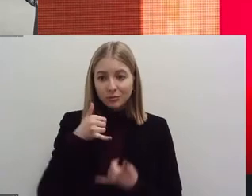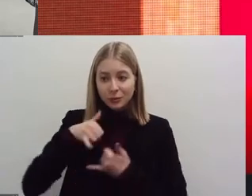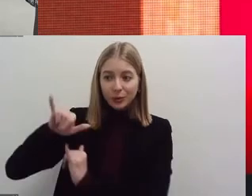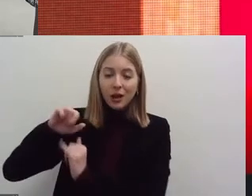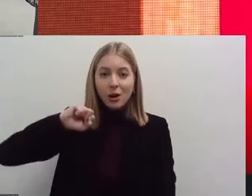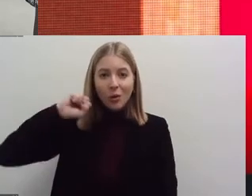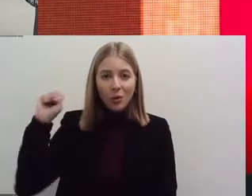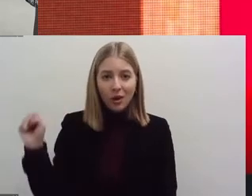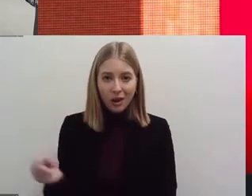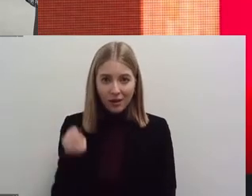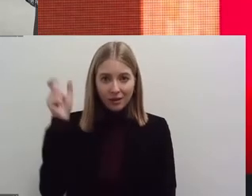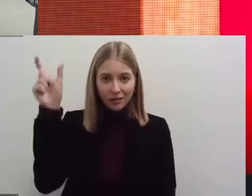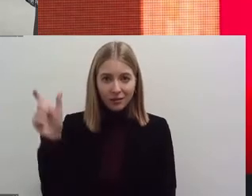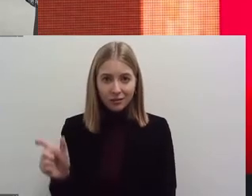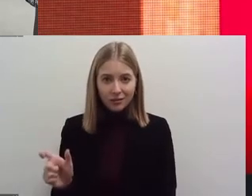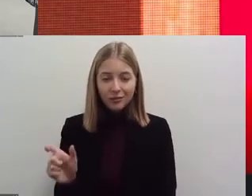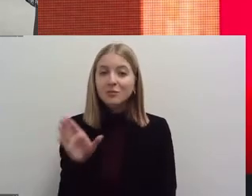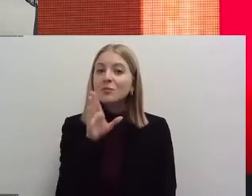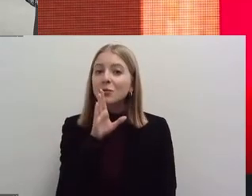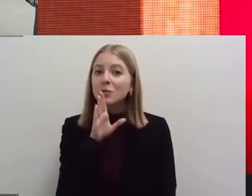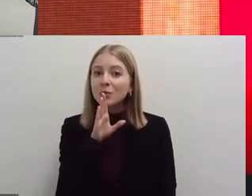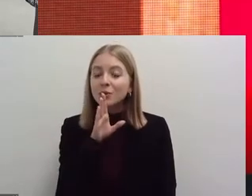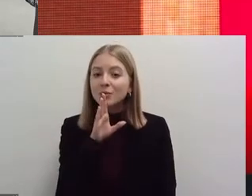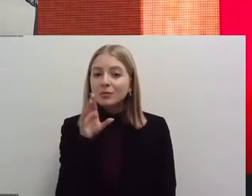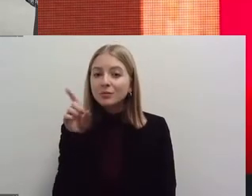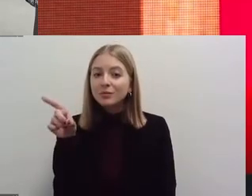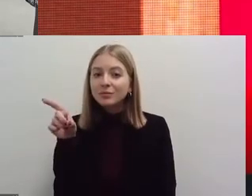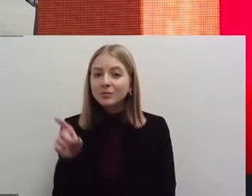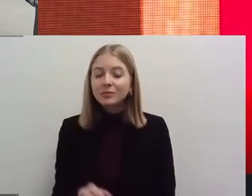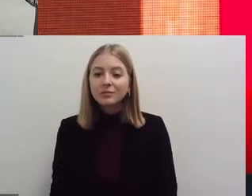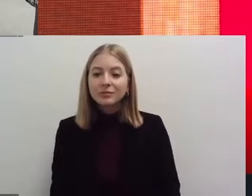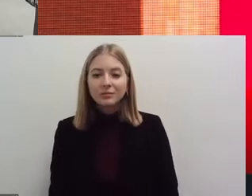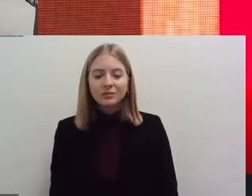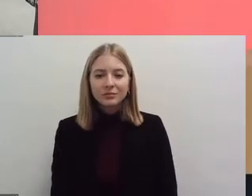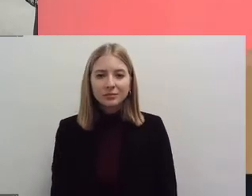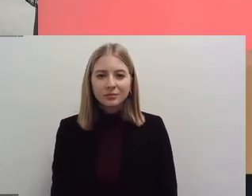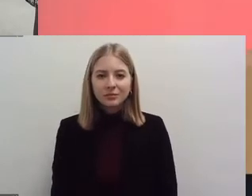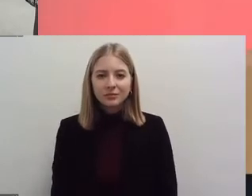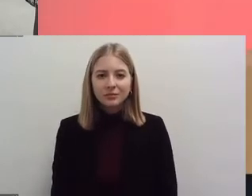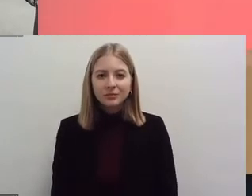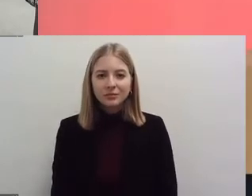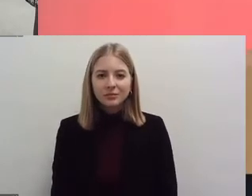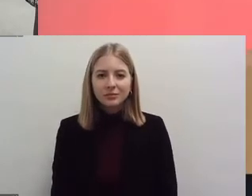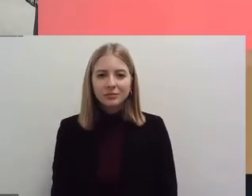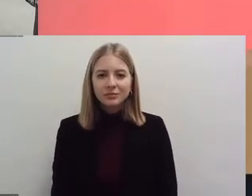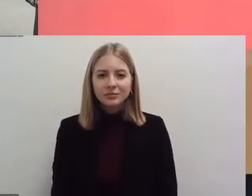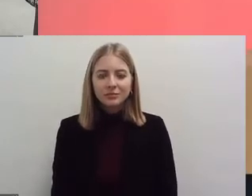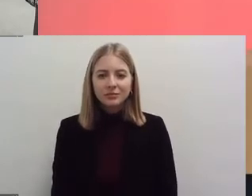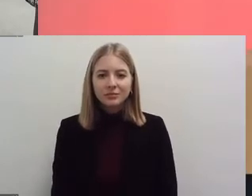with us. Aiga, very much welcome, and please, the floor is yours. Yes, thank you.